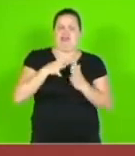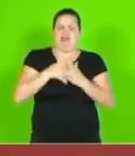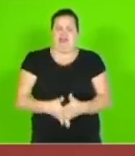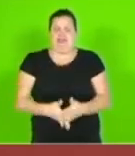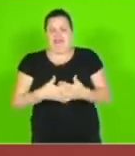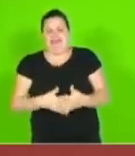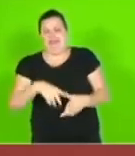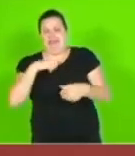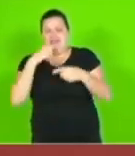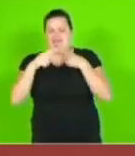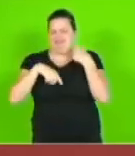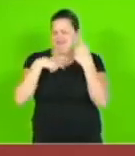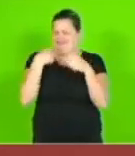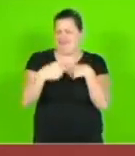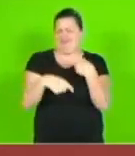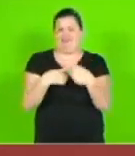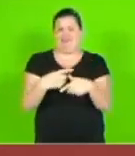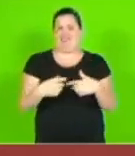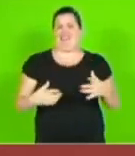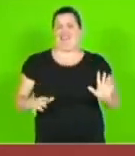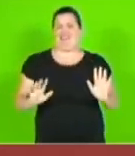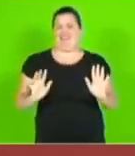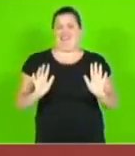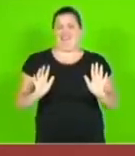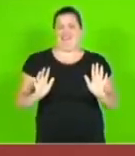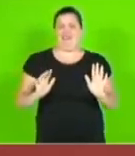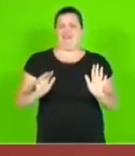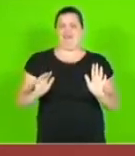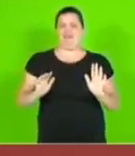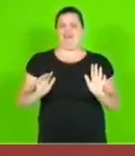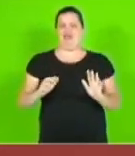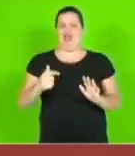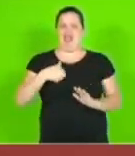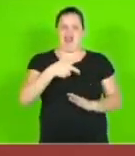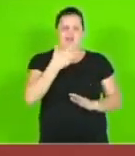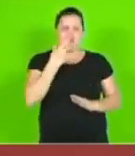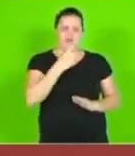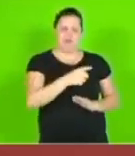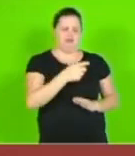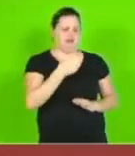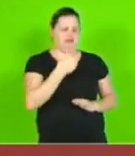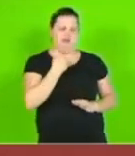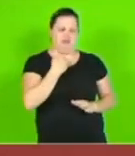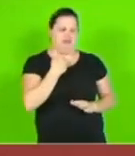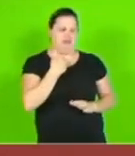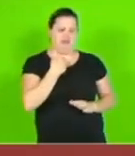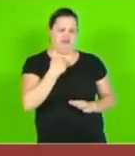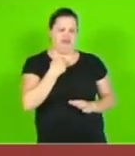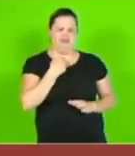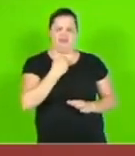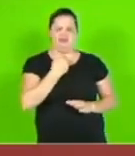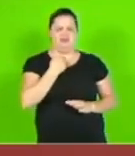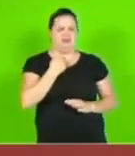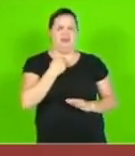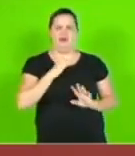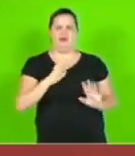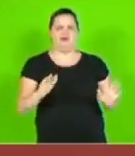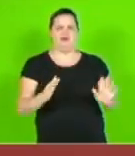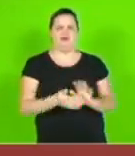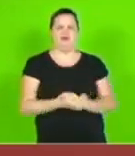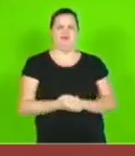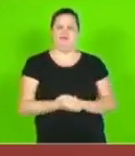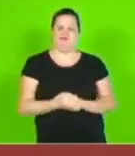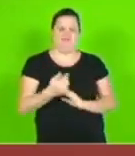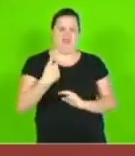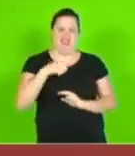and he was all, and during this interview he was getting all confused, and he wasn't